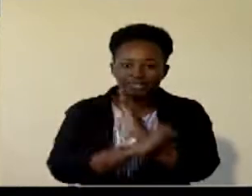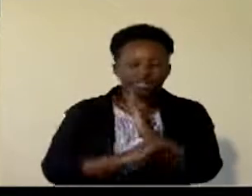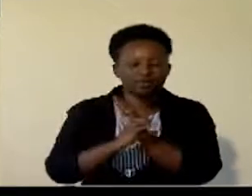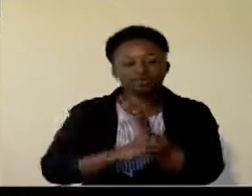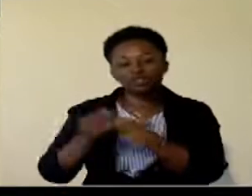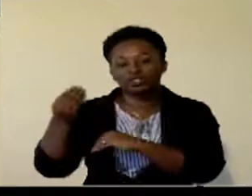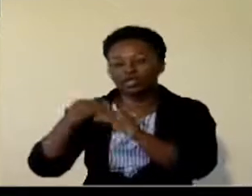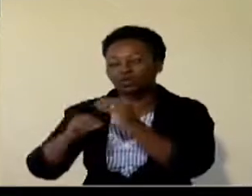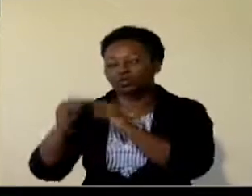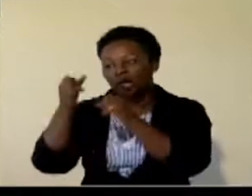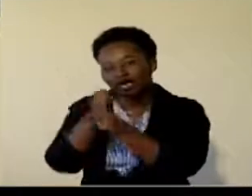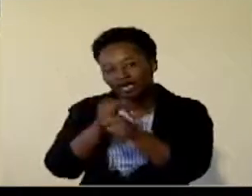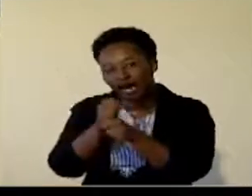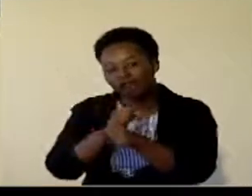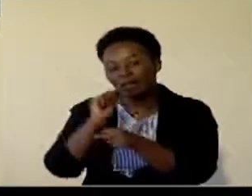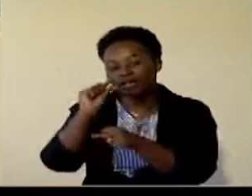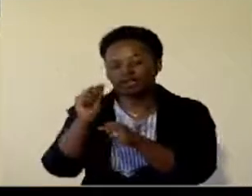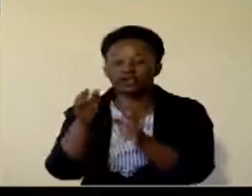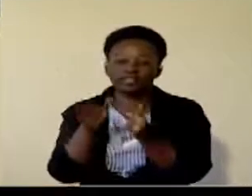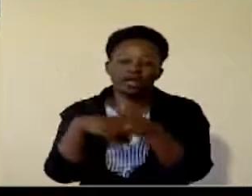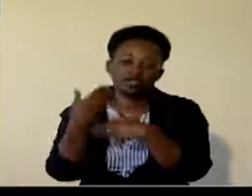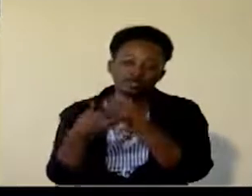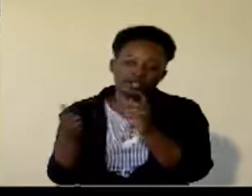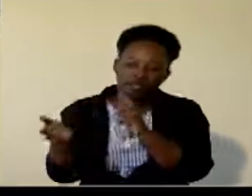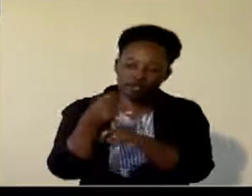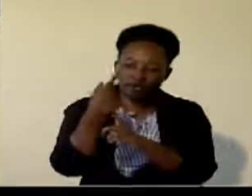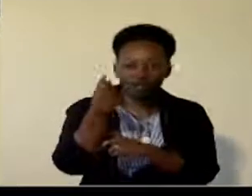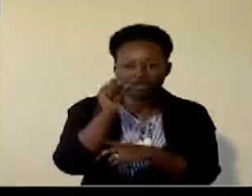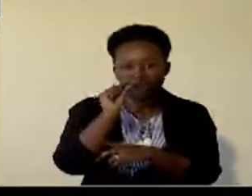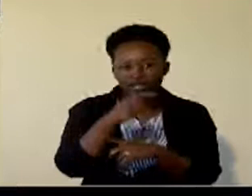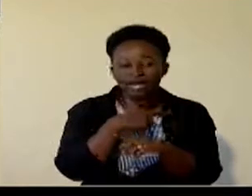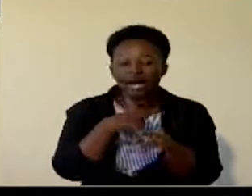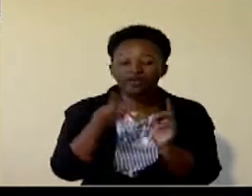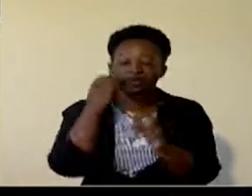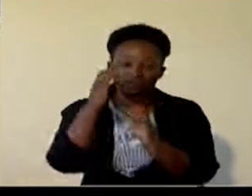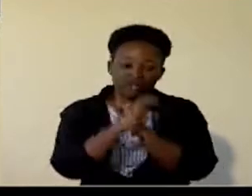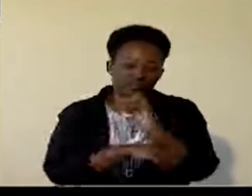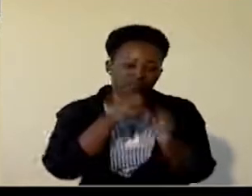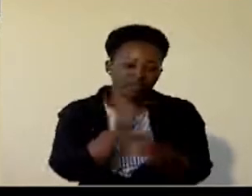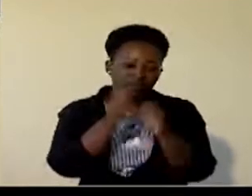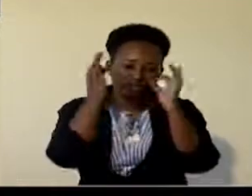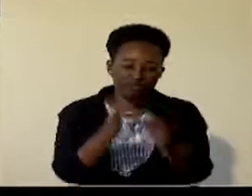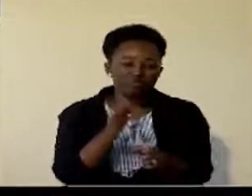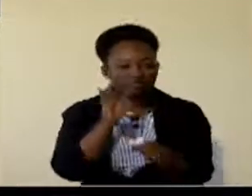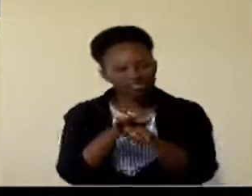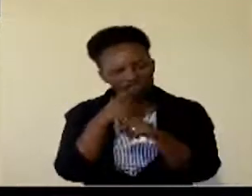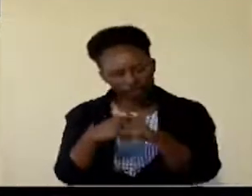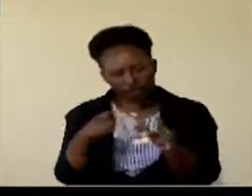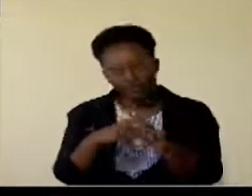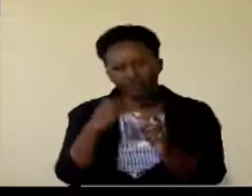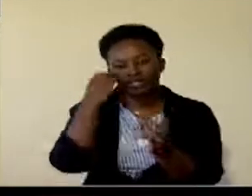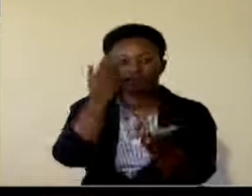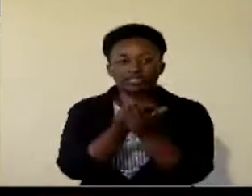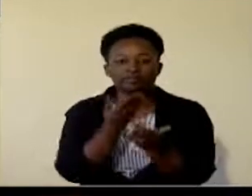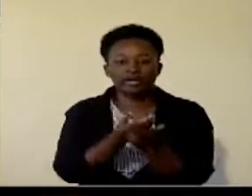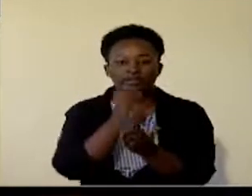sell less coffee and it will earn less. But if it is producing a variety, if the demand of one